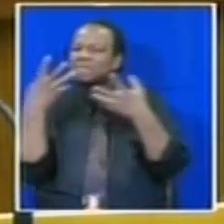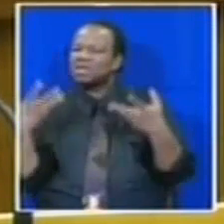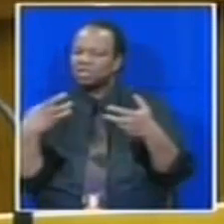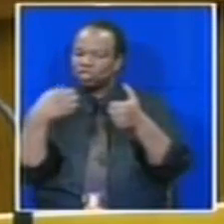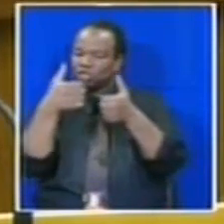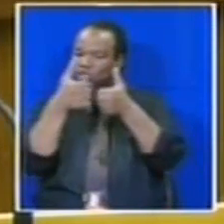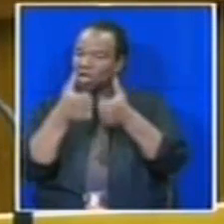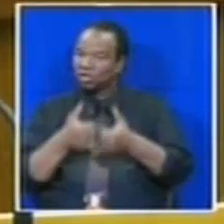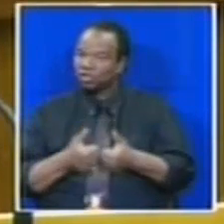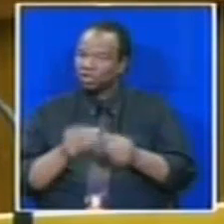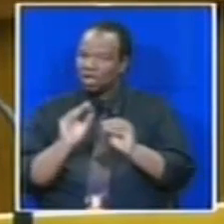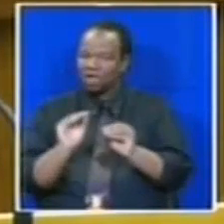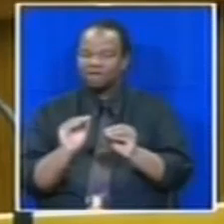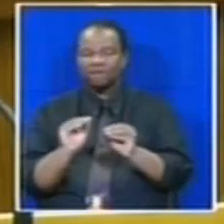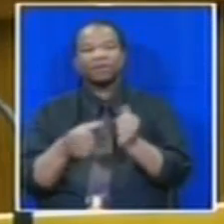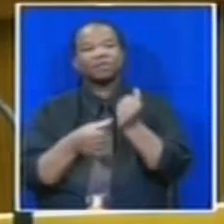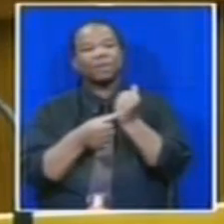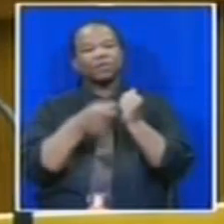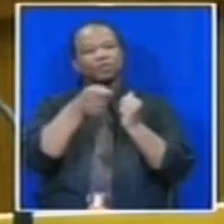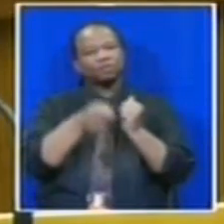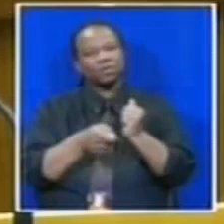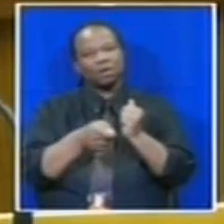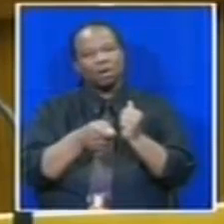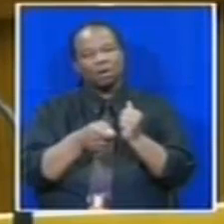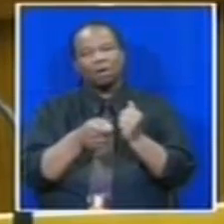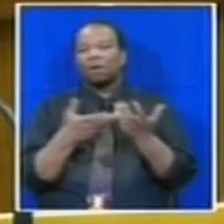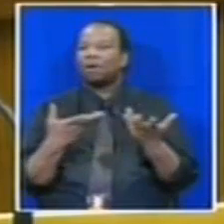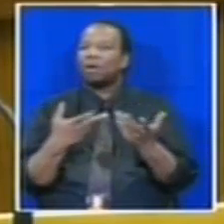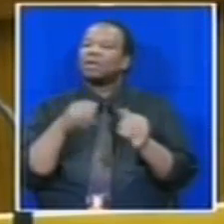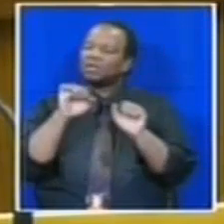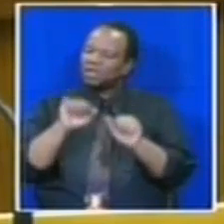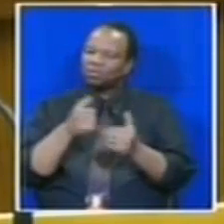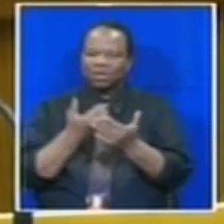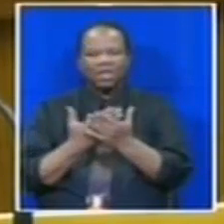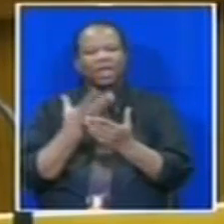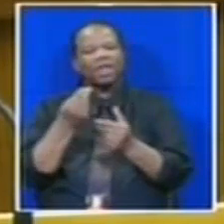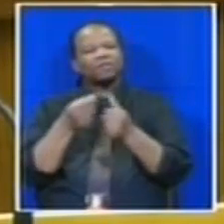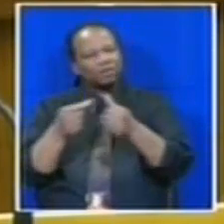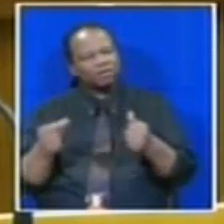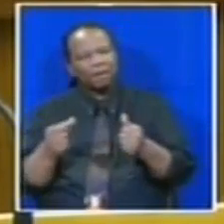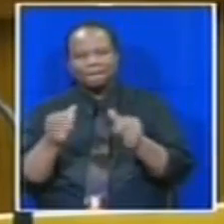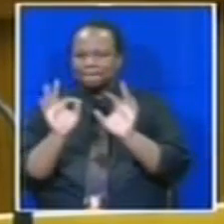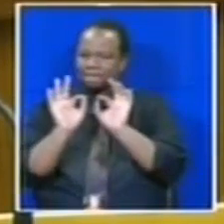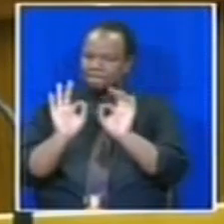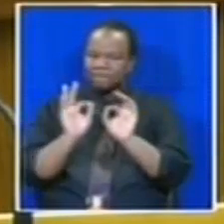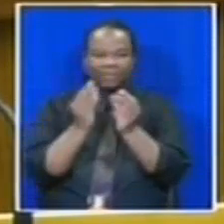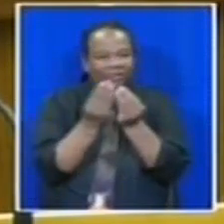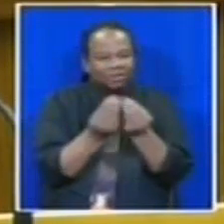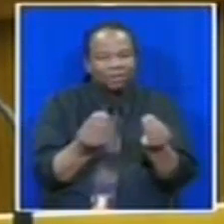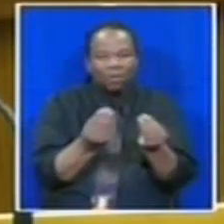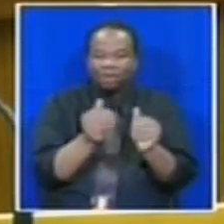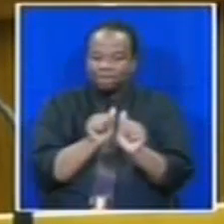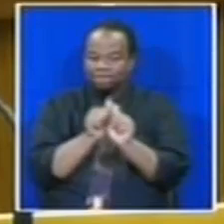Speaker, Deputy Speaker. But we can address them rationally, deliberately, and through the appropriate